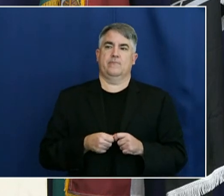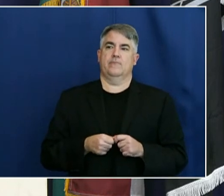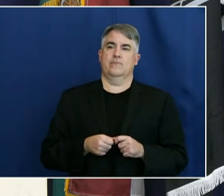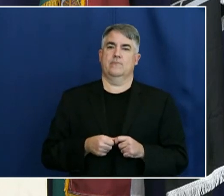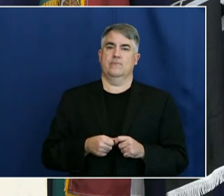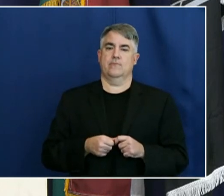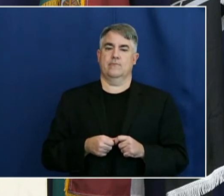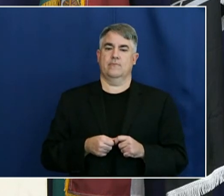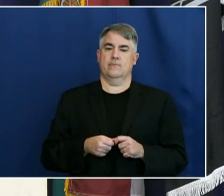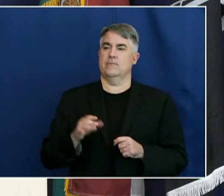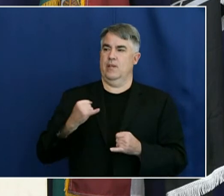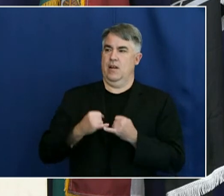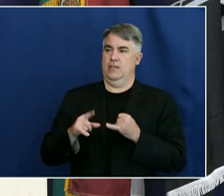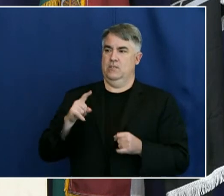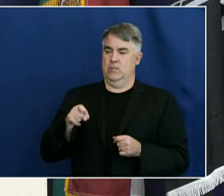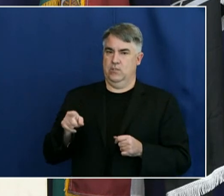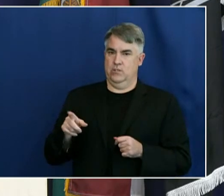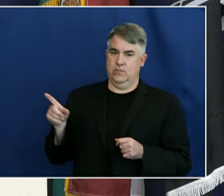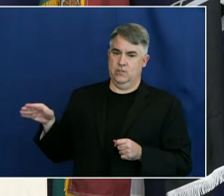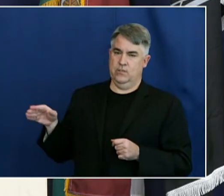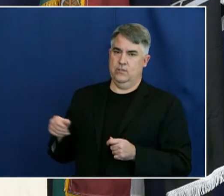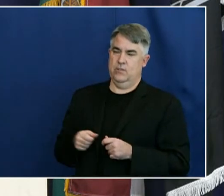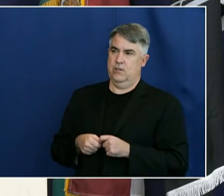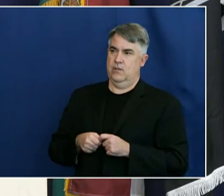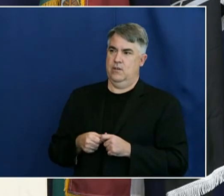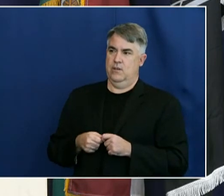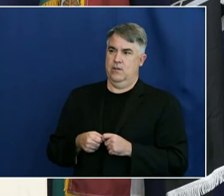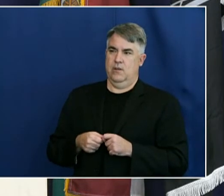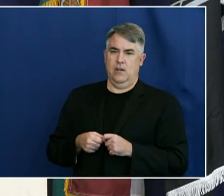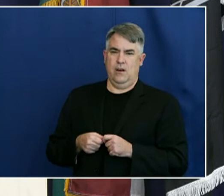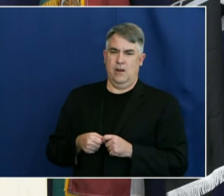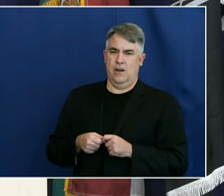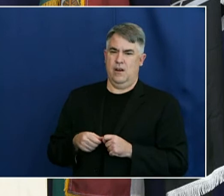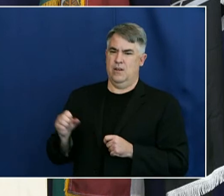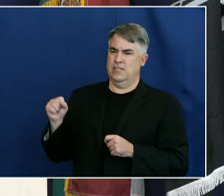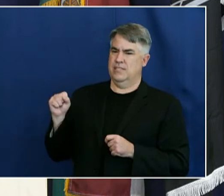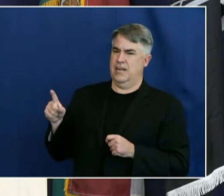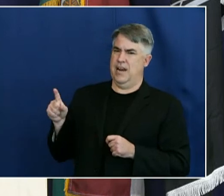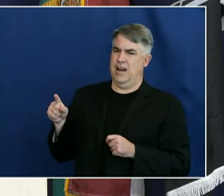Okay, our final question will be from Paul Sisson with the San Diego Union Tribune.